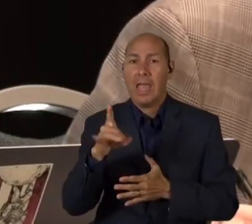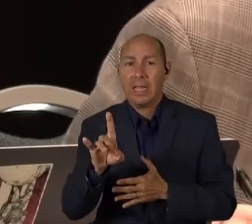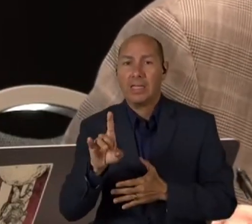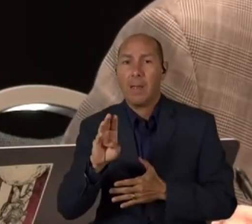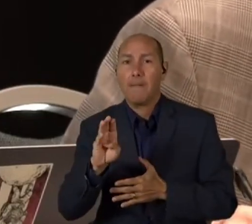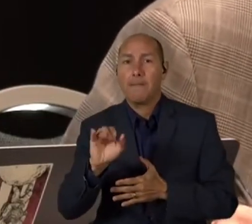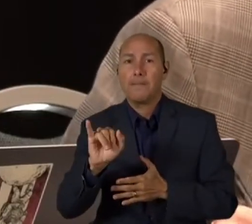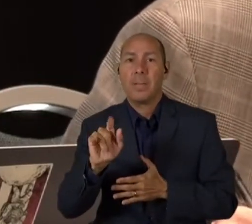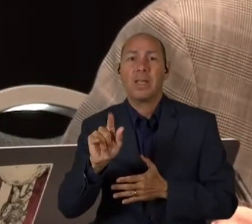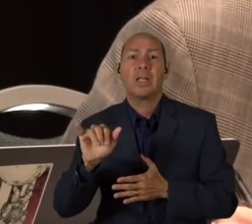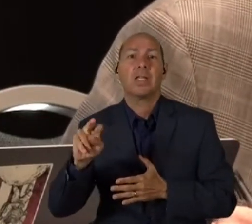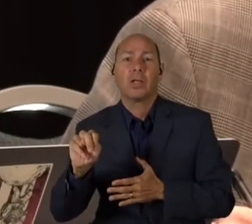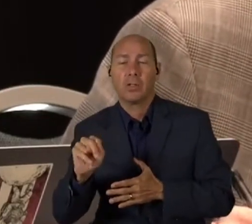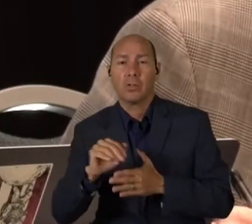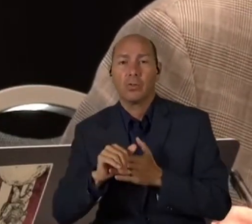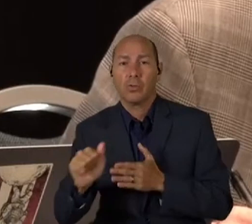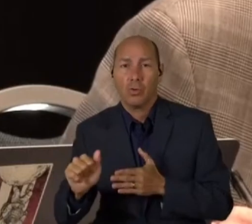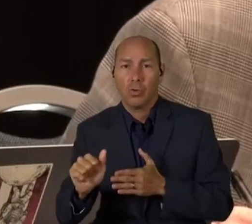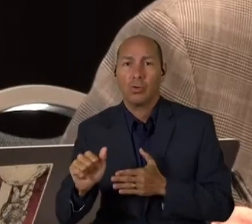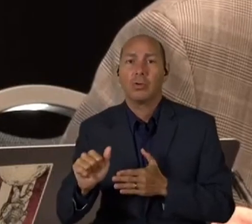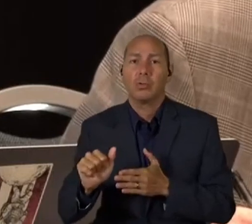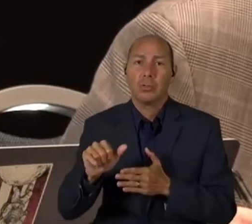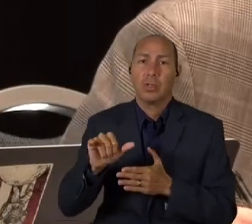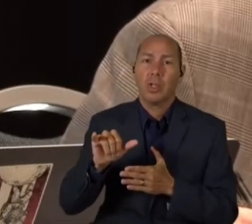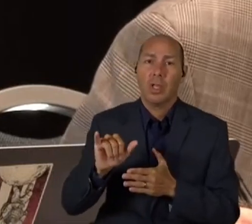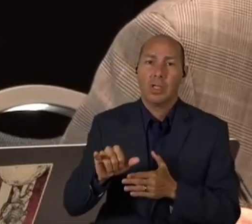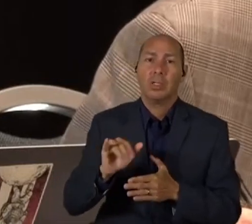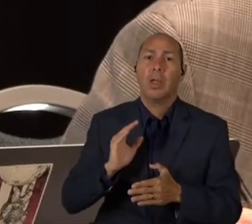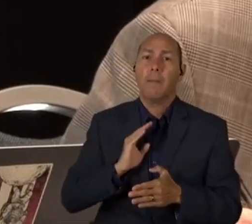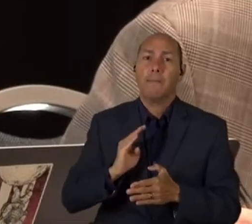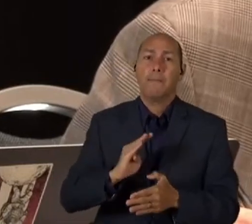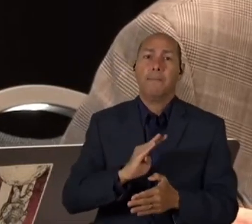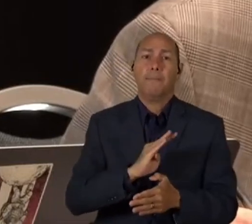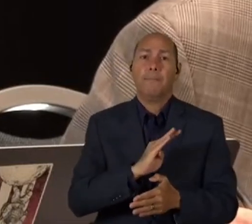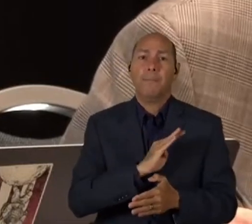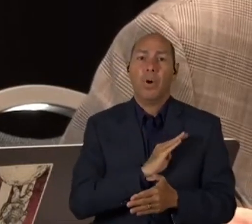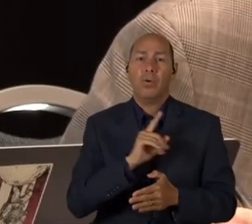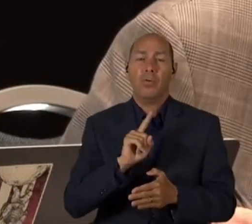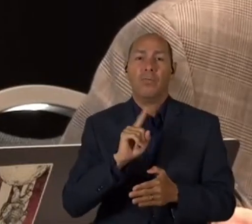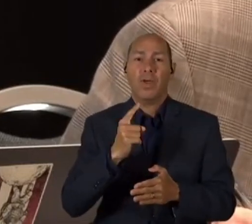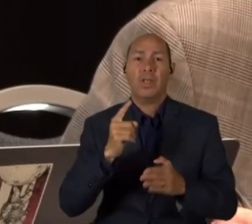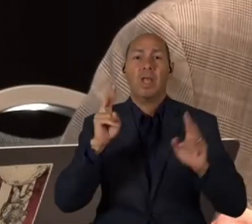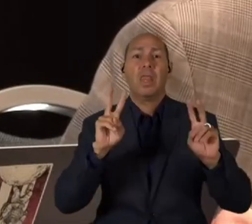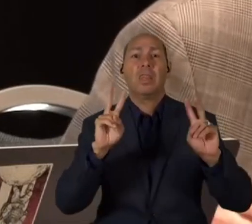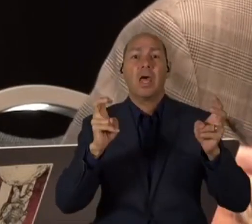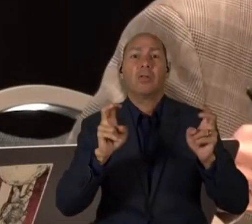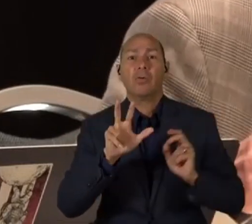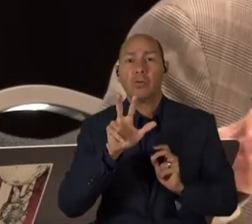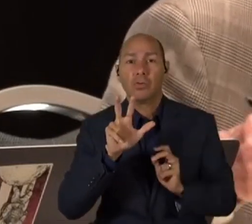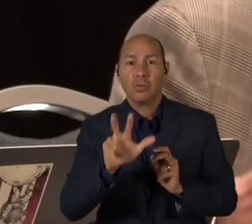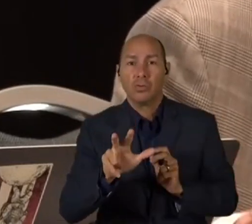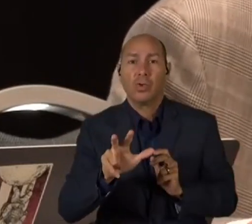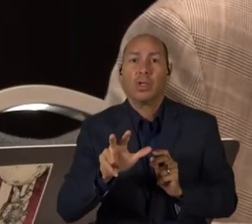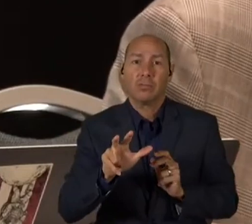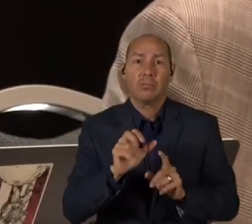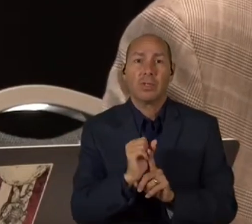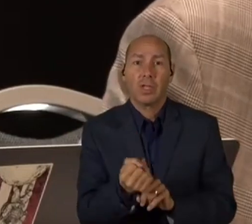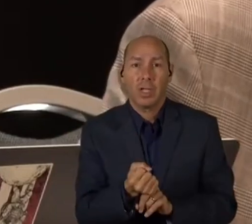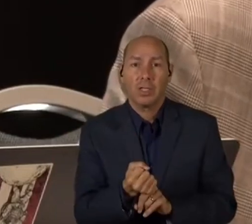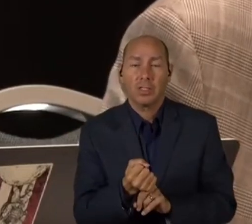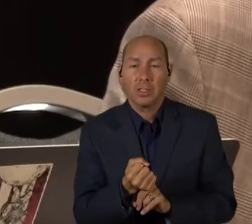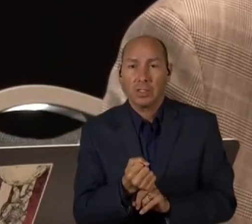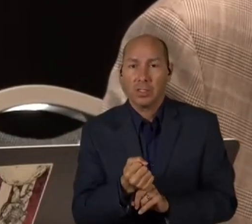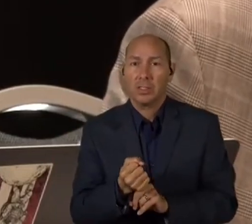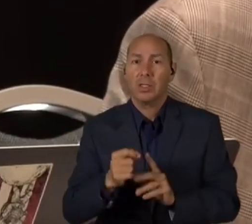legacy bonded debt is the Oversight Board's first Title III case. It became effective in February